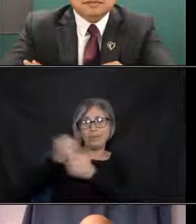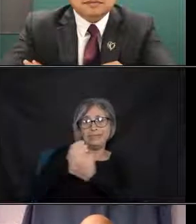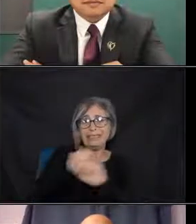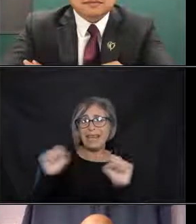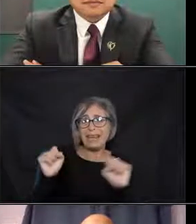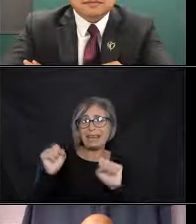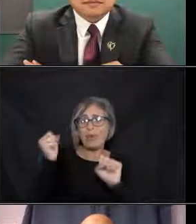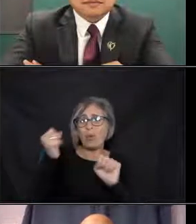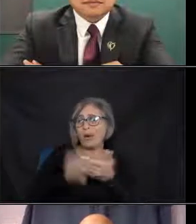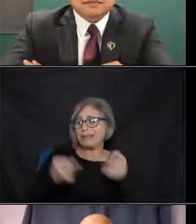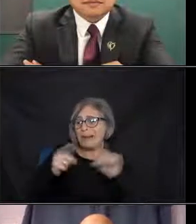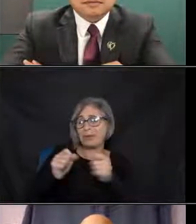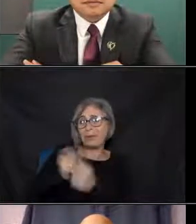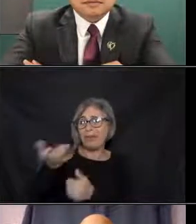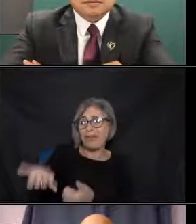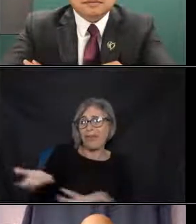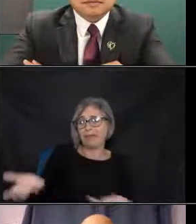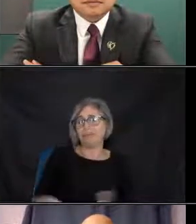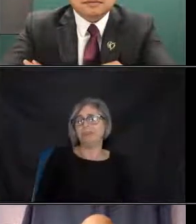the update on that?